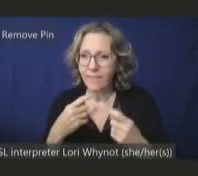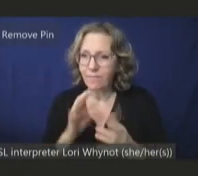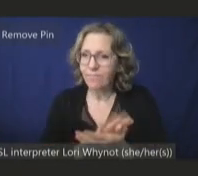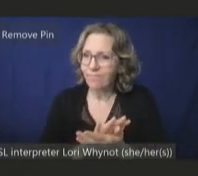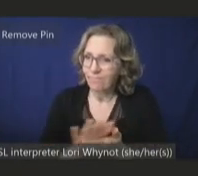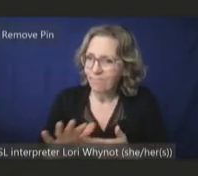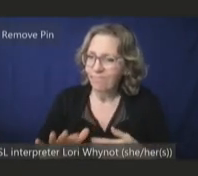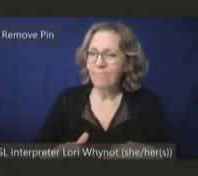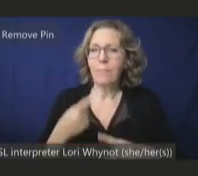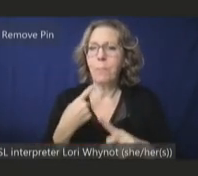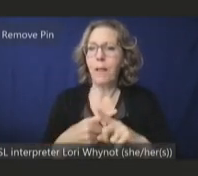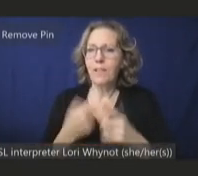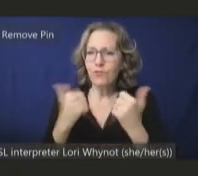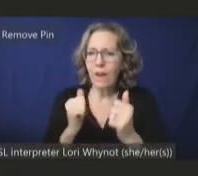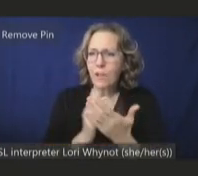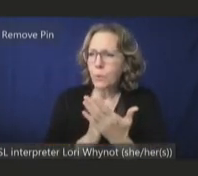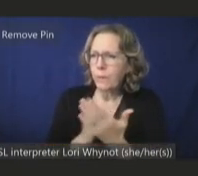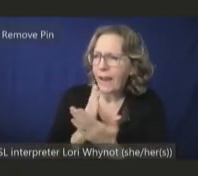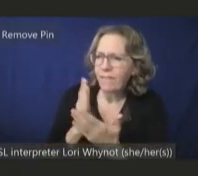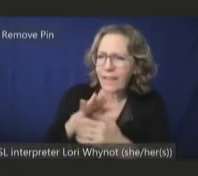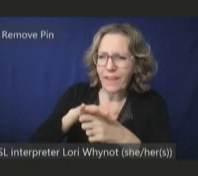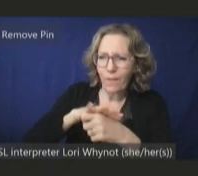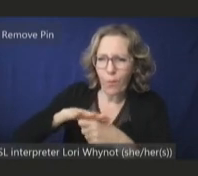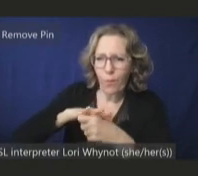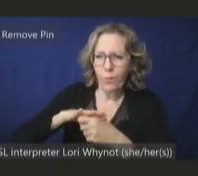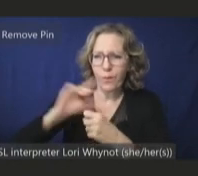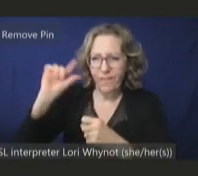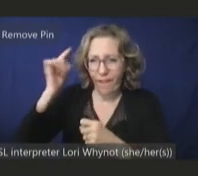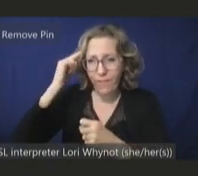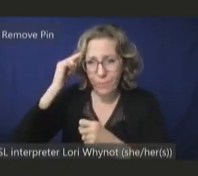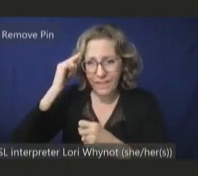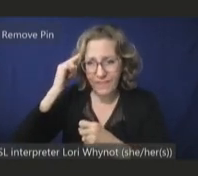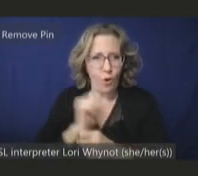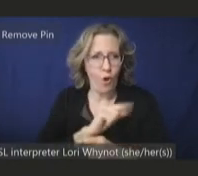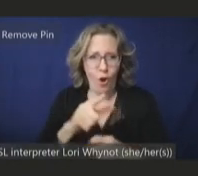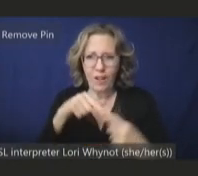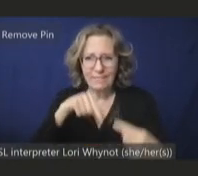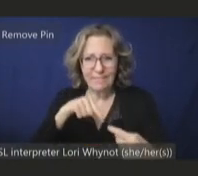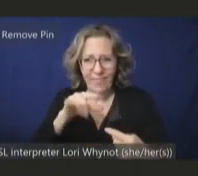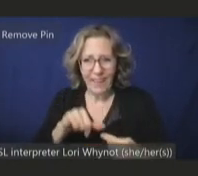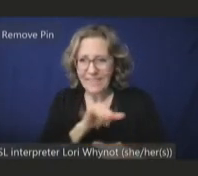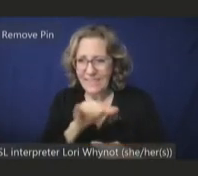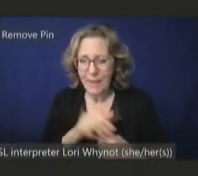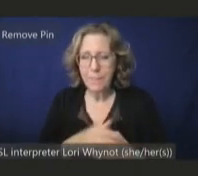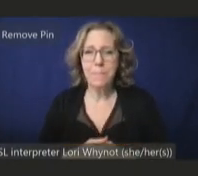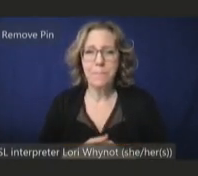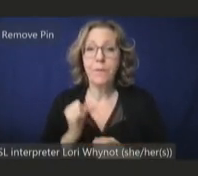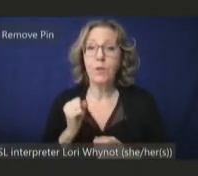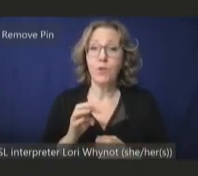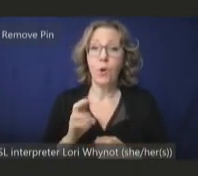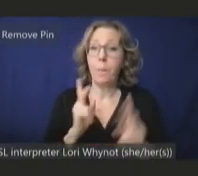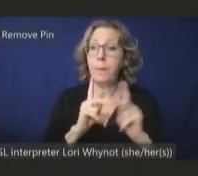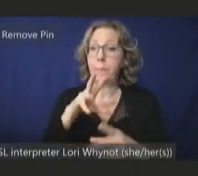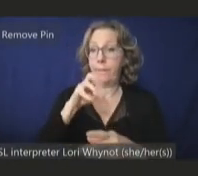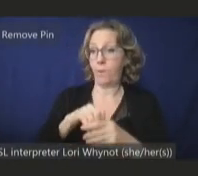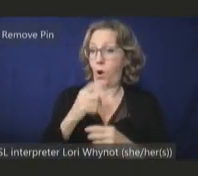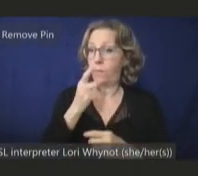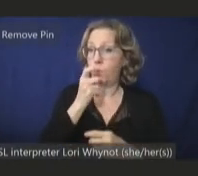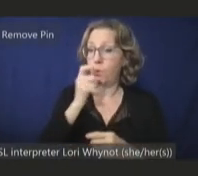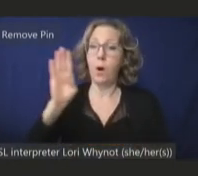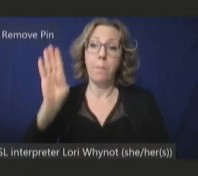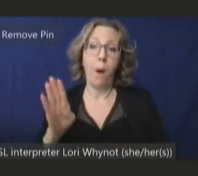government to try to get things moving forward. So the cities that participate include Boston and Cambridge, as well as New